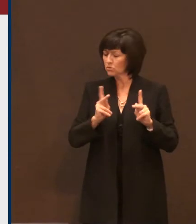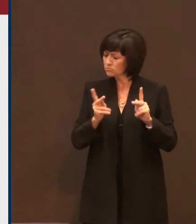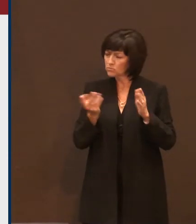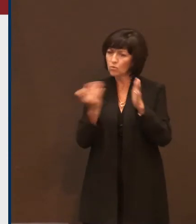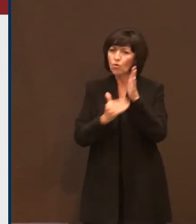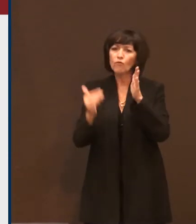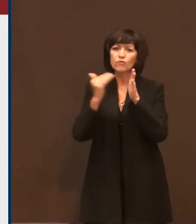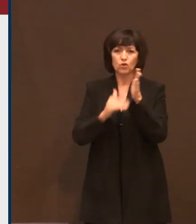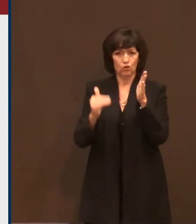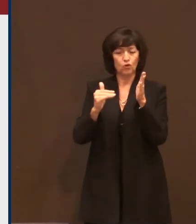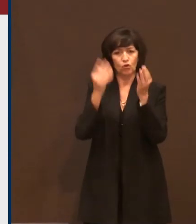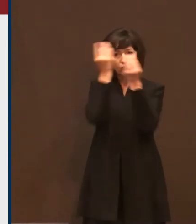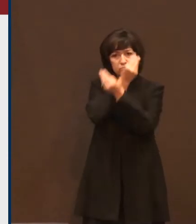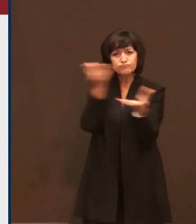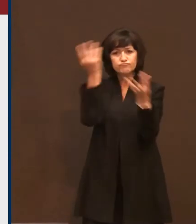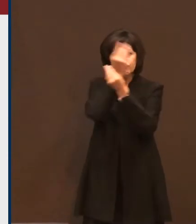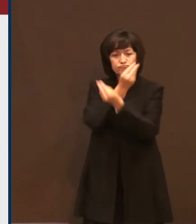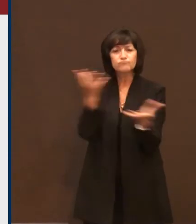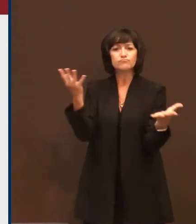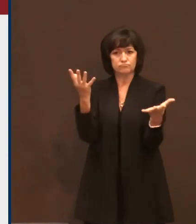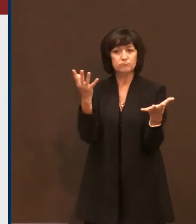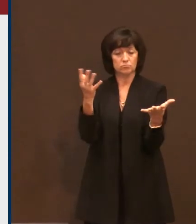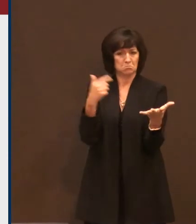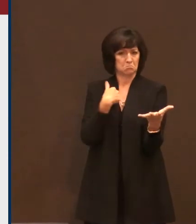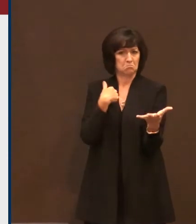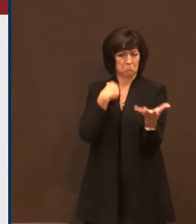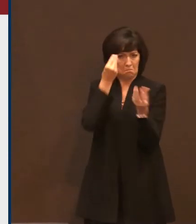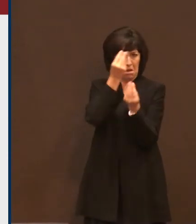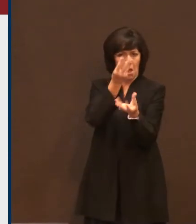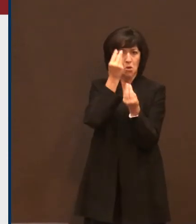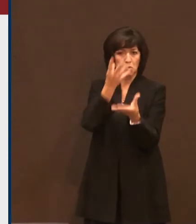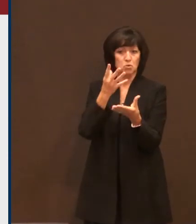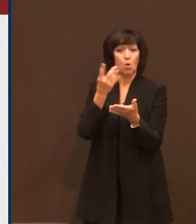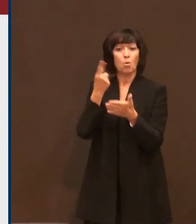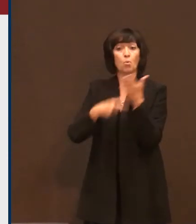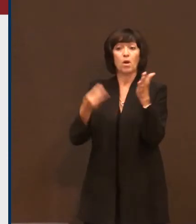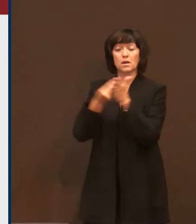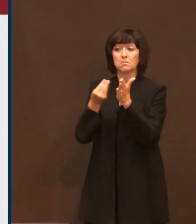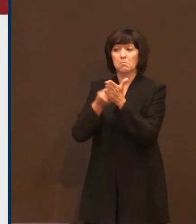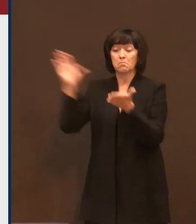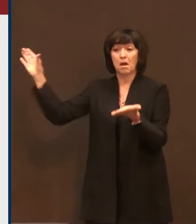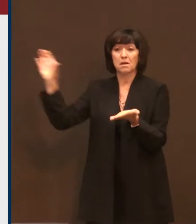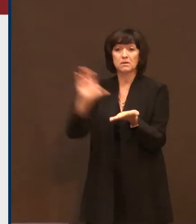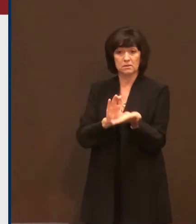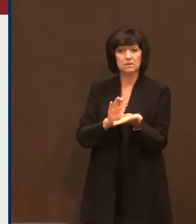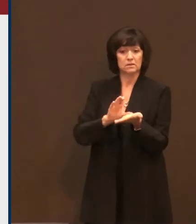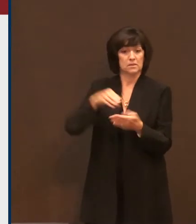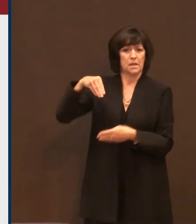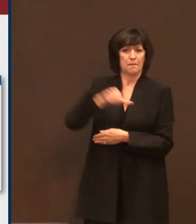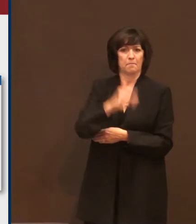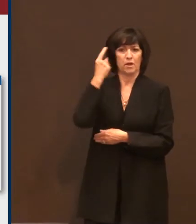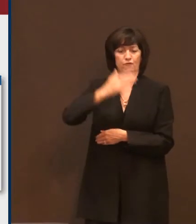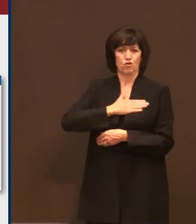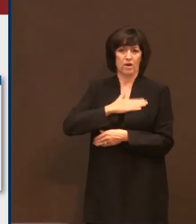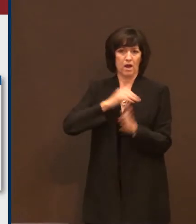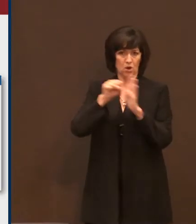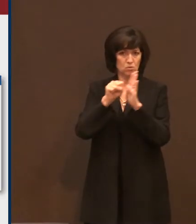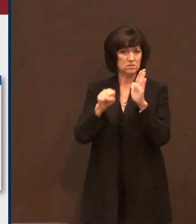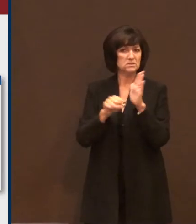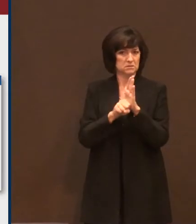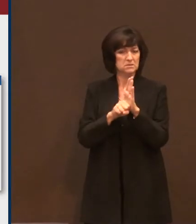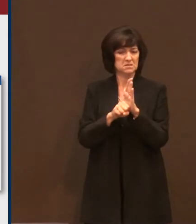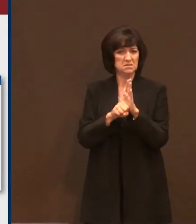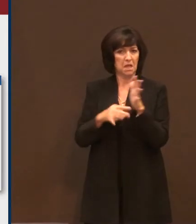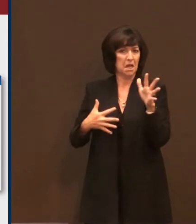of the obligated dollars that we're able to get back into the state. The other thing last week that Dr. Rattay mentioned was the